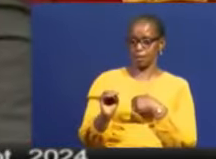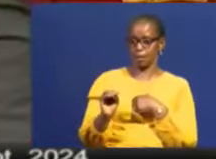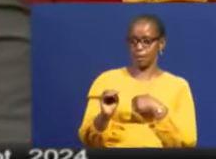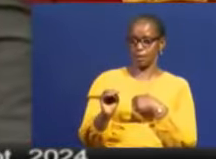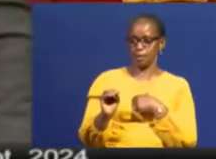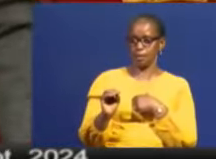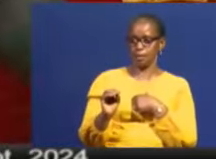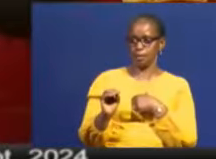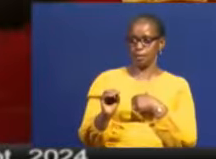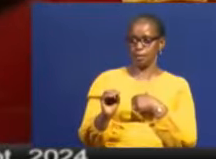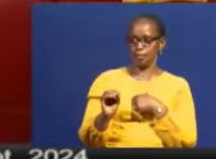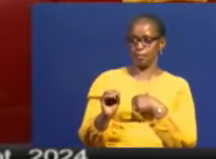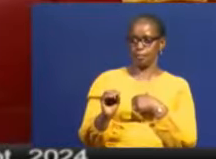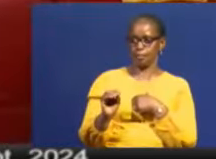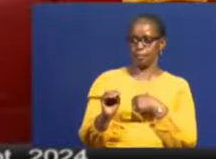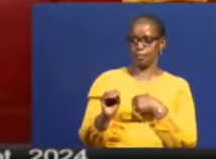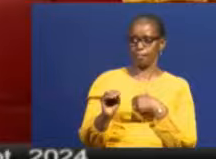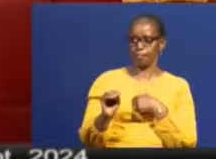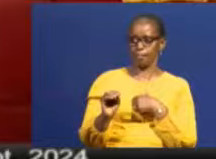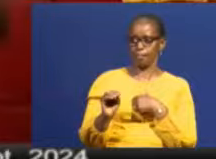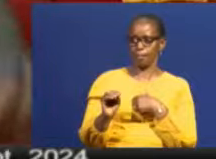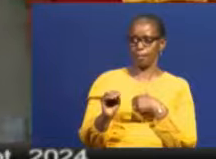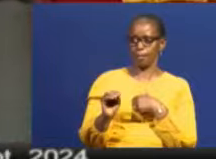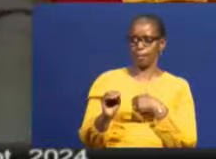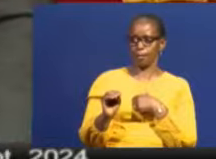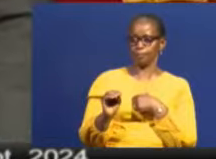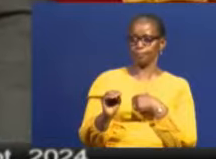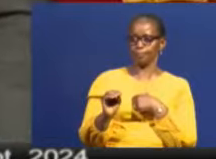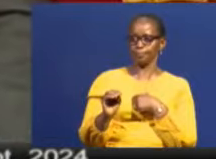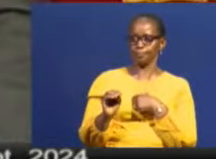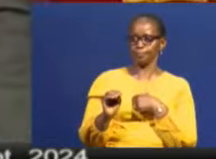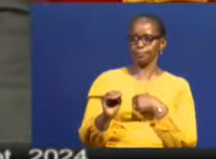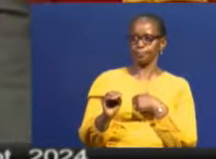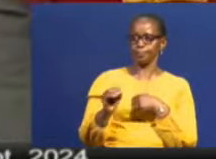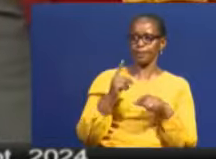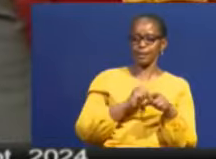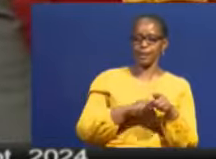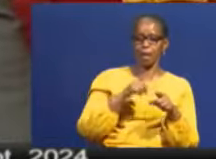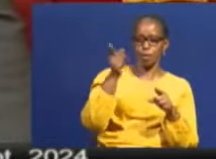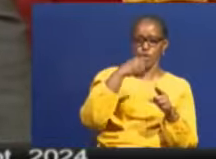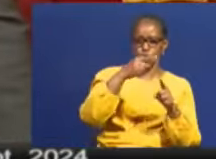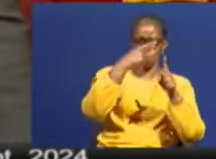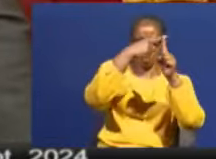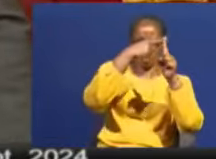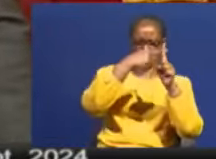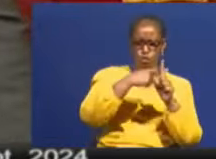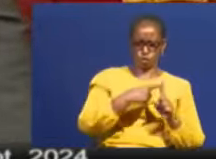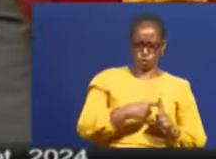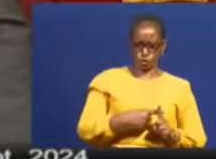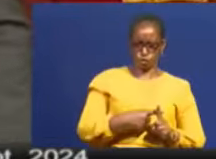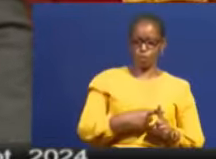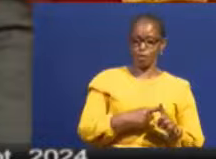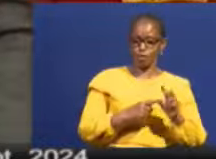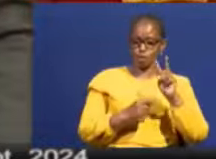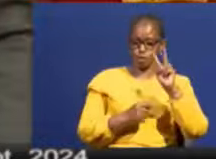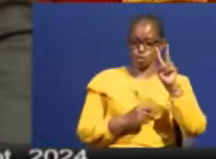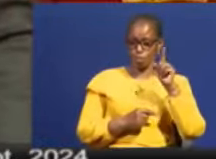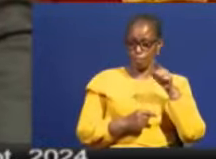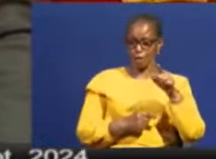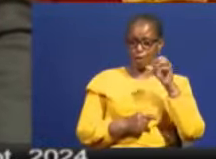year, Honorable Speaker, when you do tabulation, you realize that in the 2.5% that we get, or